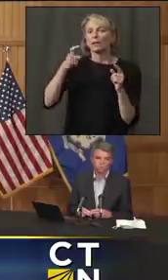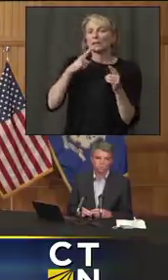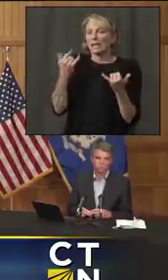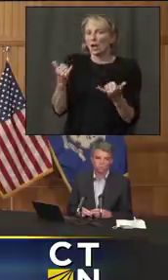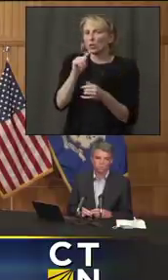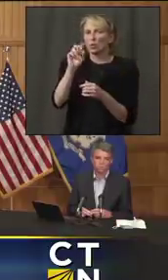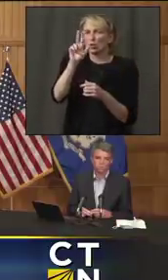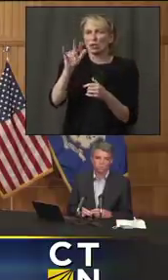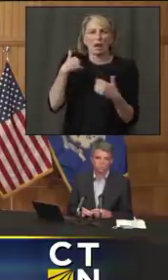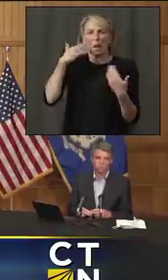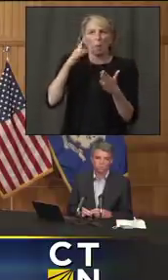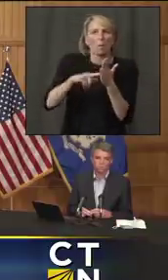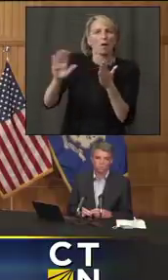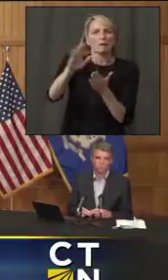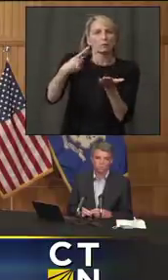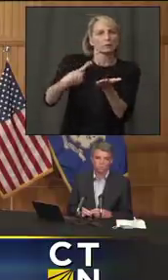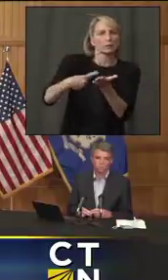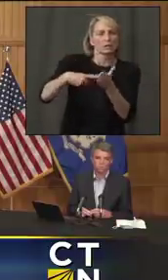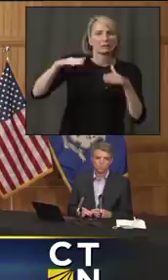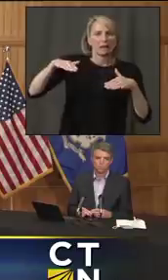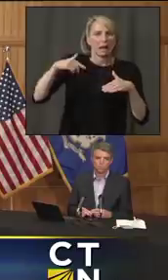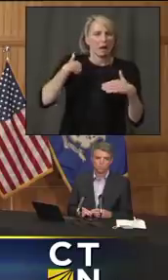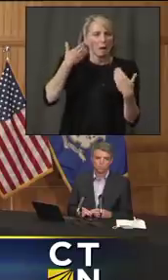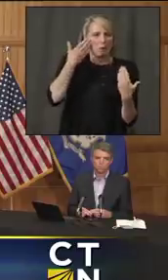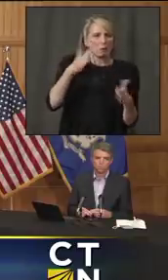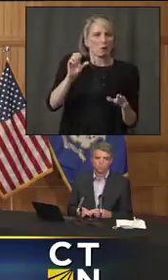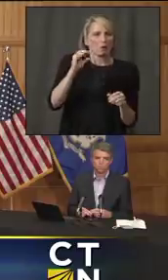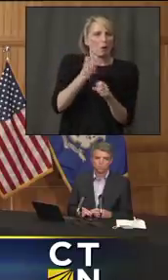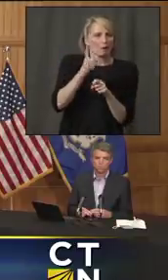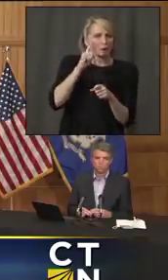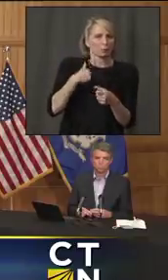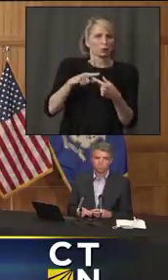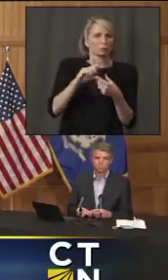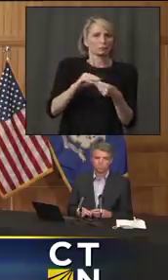Okay, and could I ask Josh a quick question?